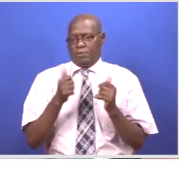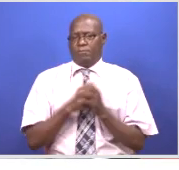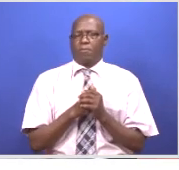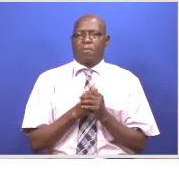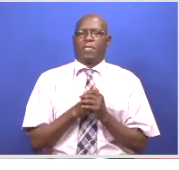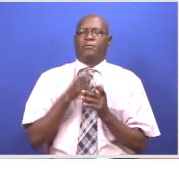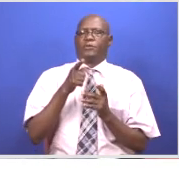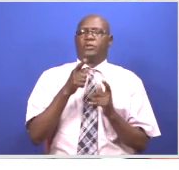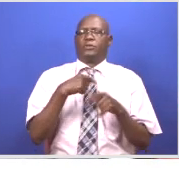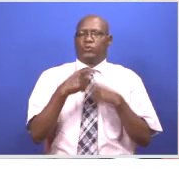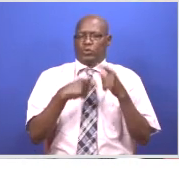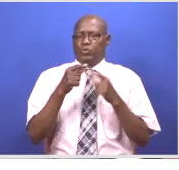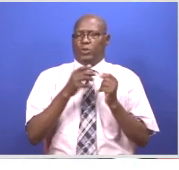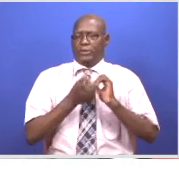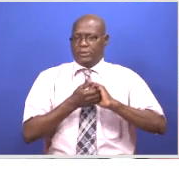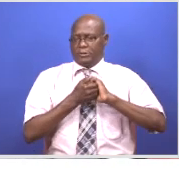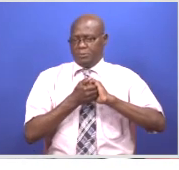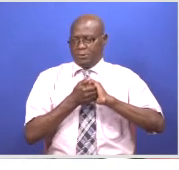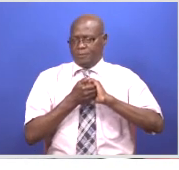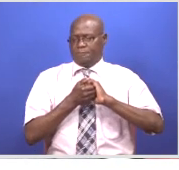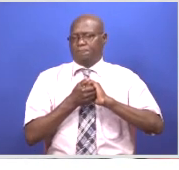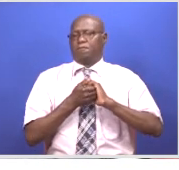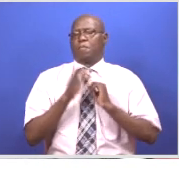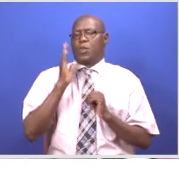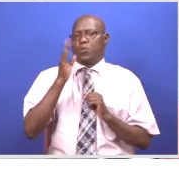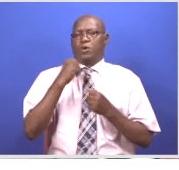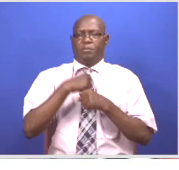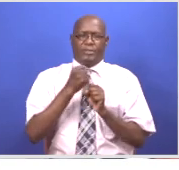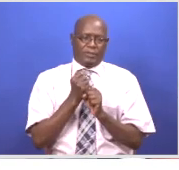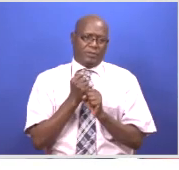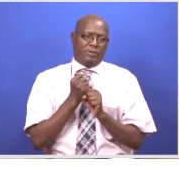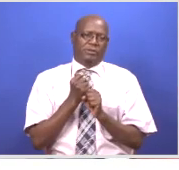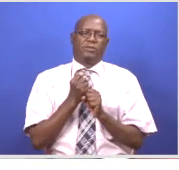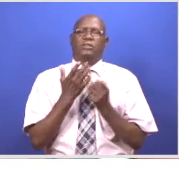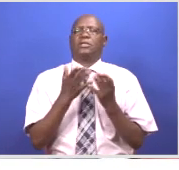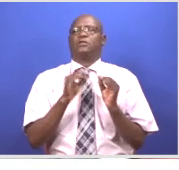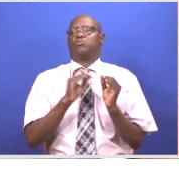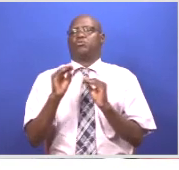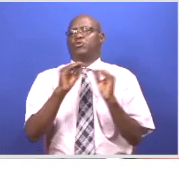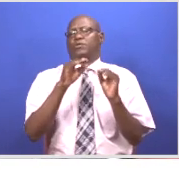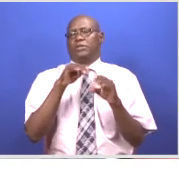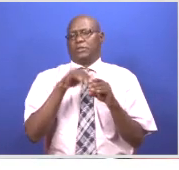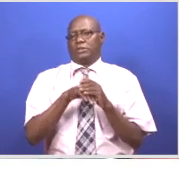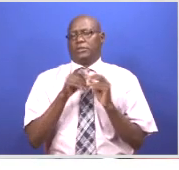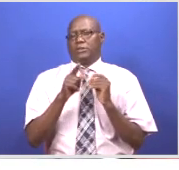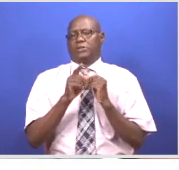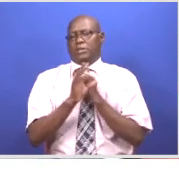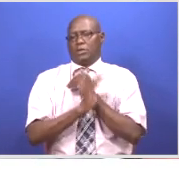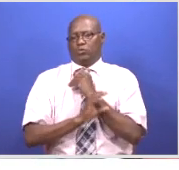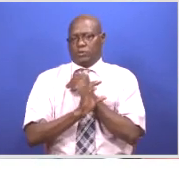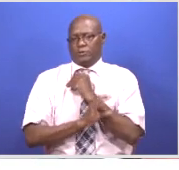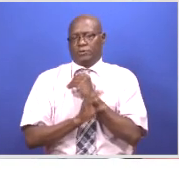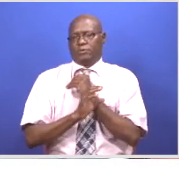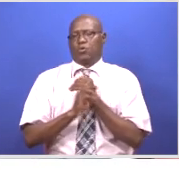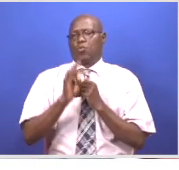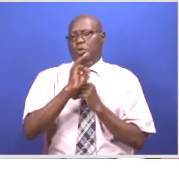engagement is what is going to make things move in this country. The leadership of Western Kenya has been crying